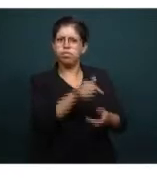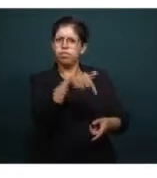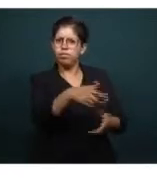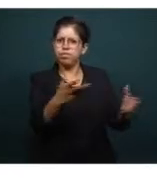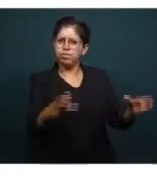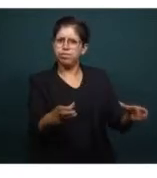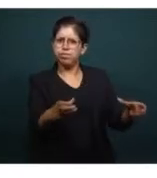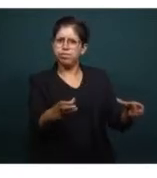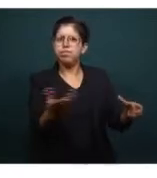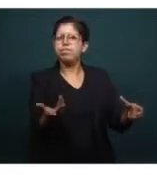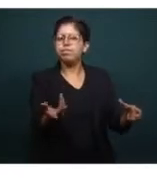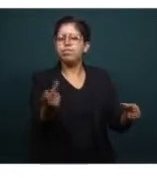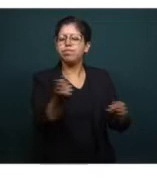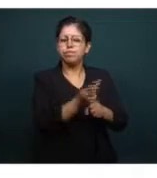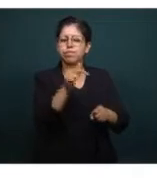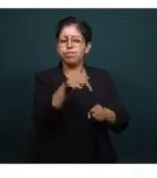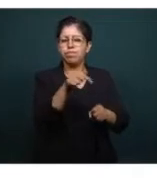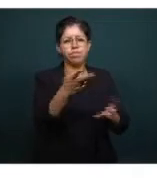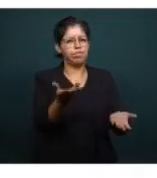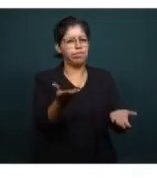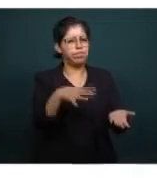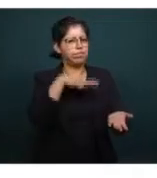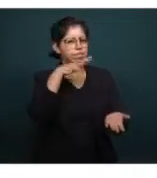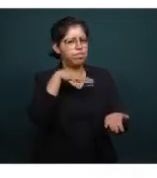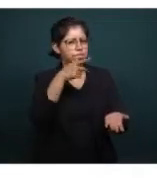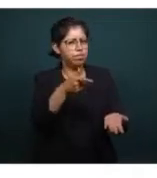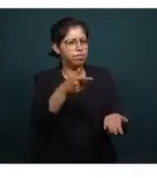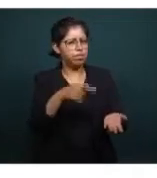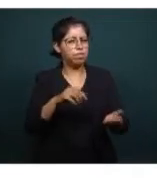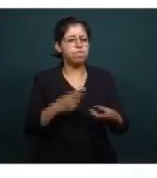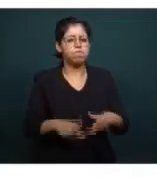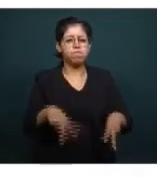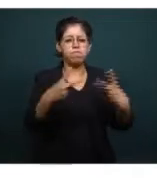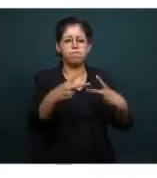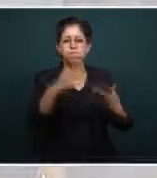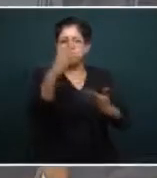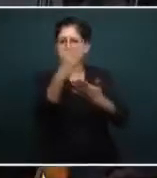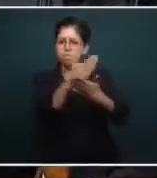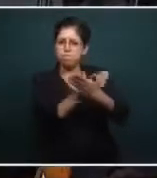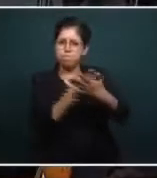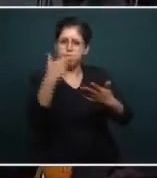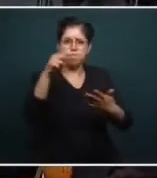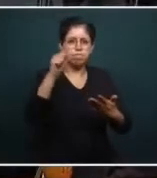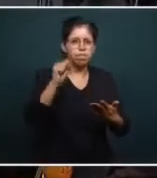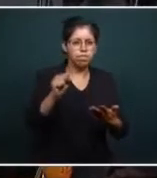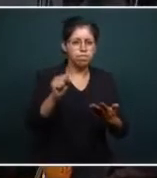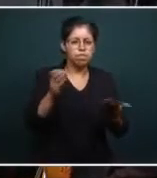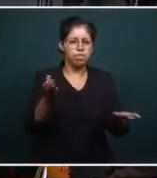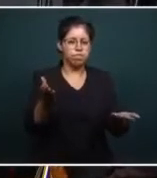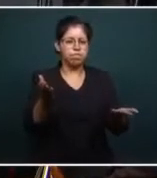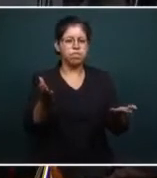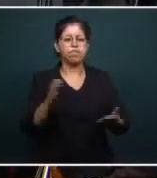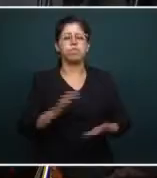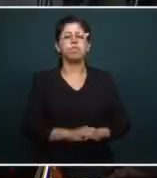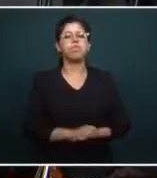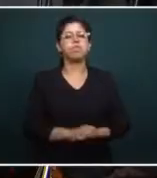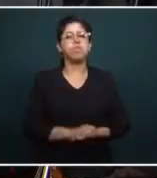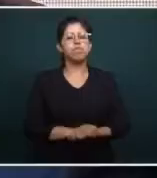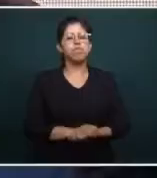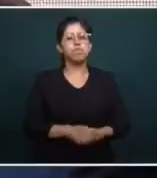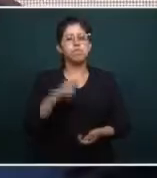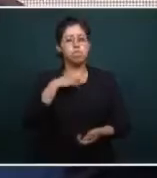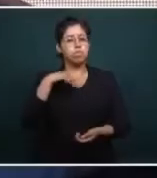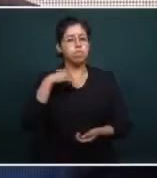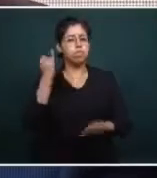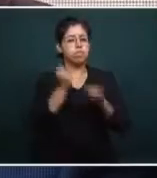problems representan that inseguridad para los could consumidores. represent Esto es un problems for the porcentaje en consumer. promedio del 2%. That is a Hemos visto una 2%